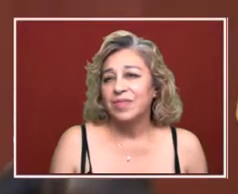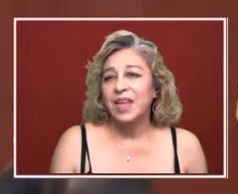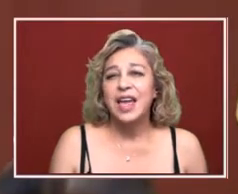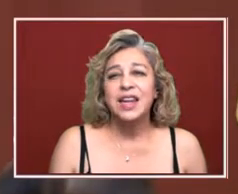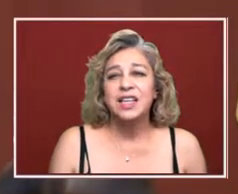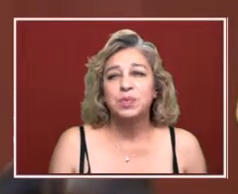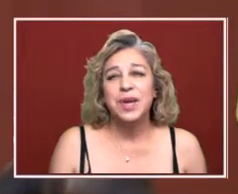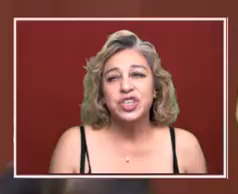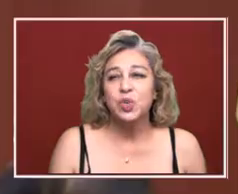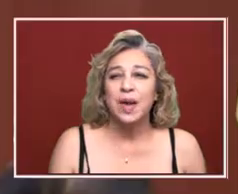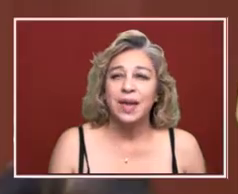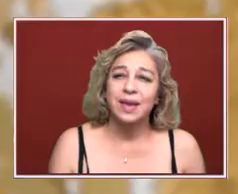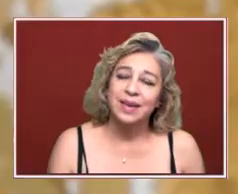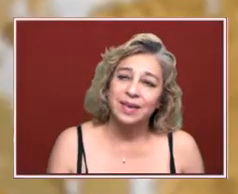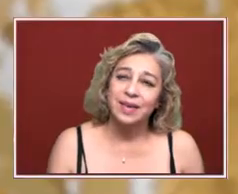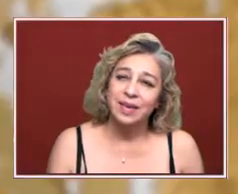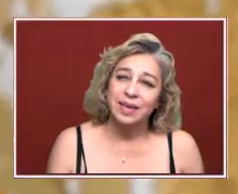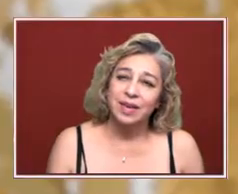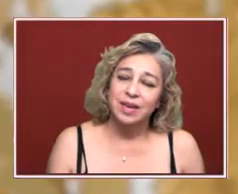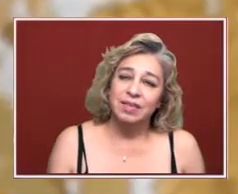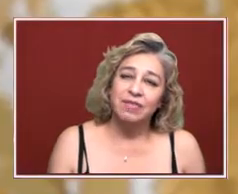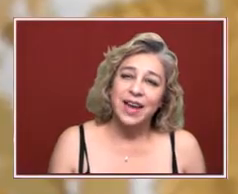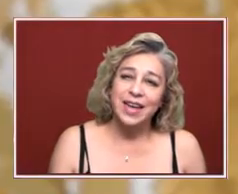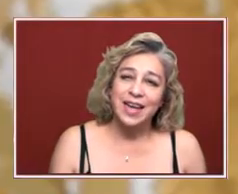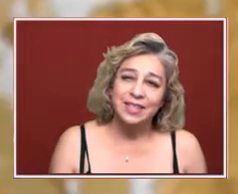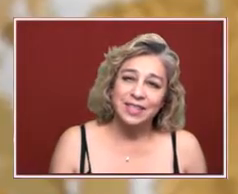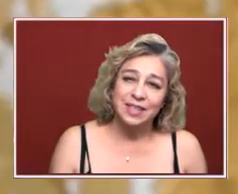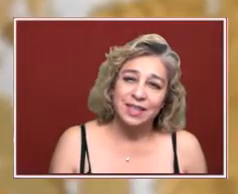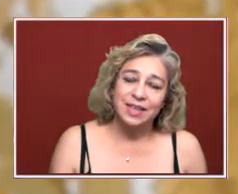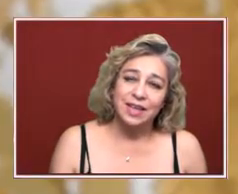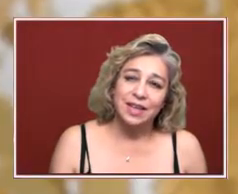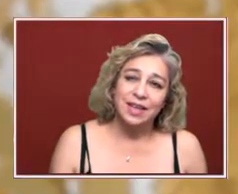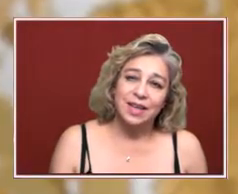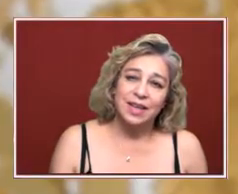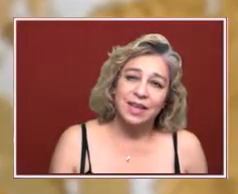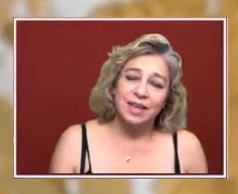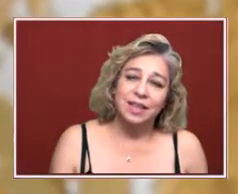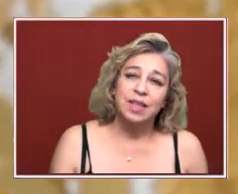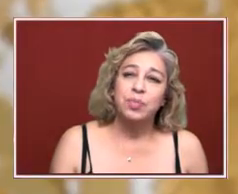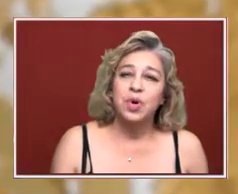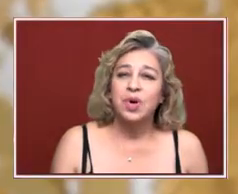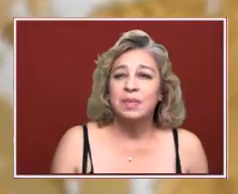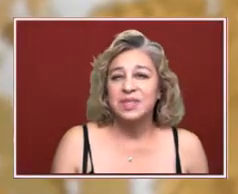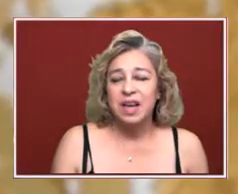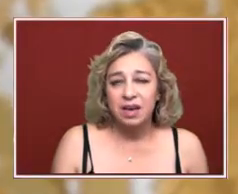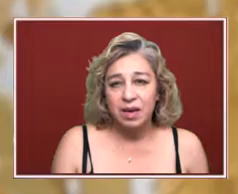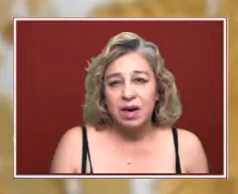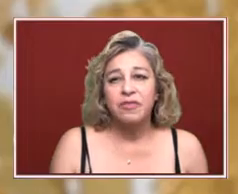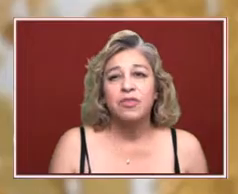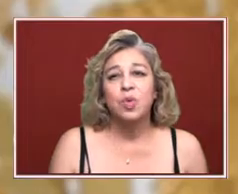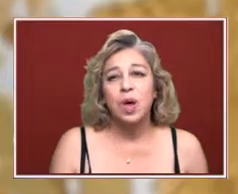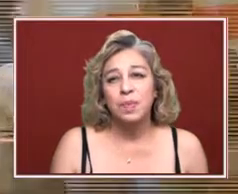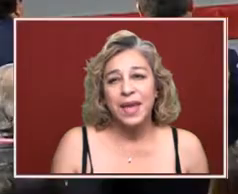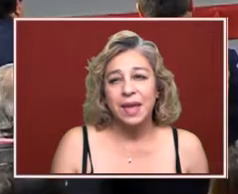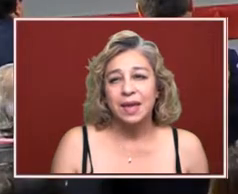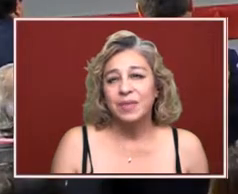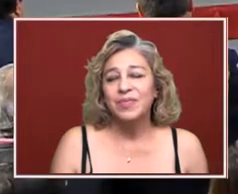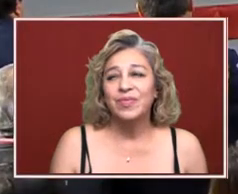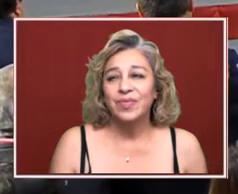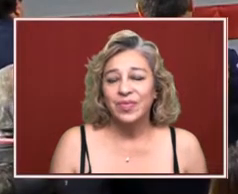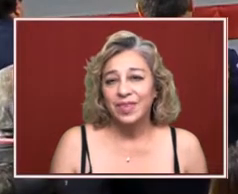especial. And in a special way. Financiar los programas de bienestar. The programs for